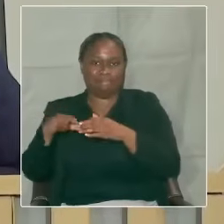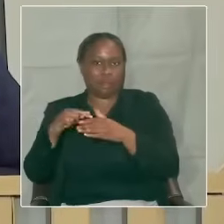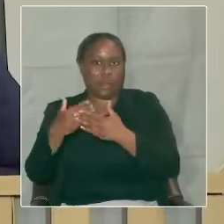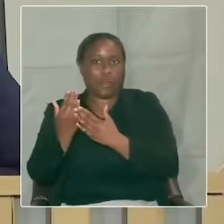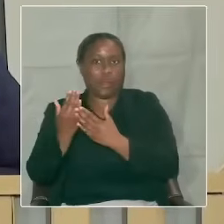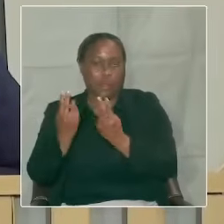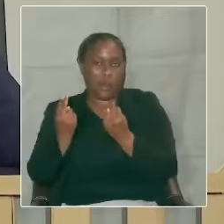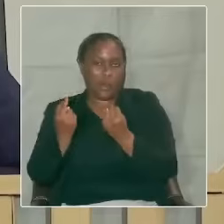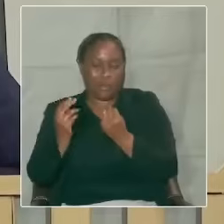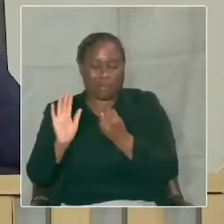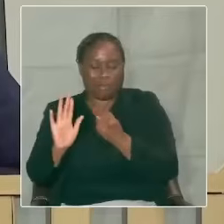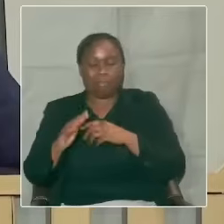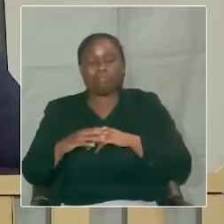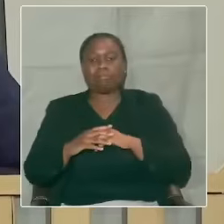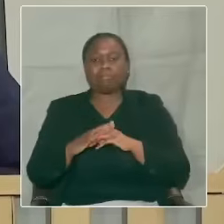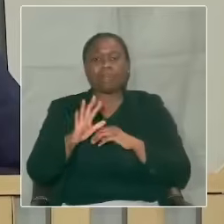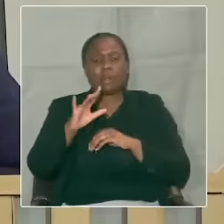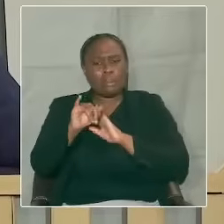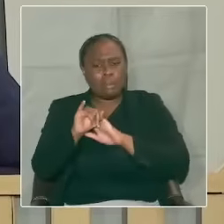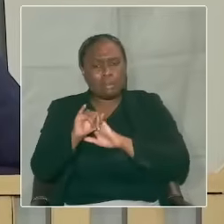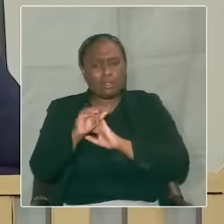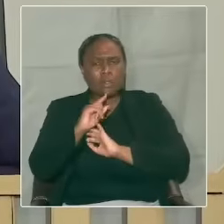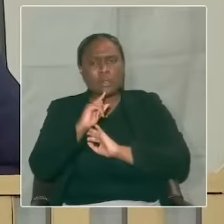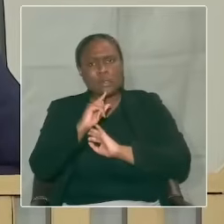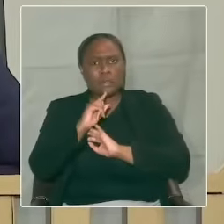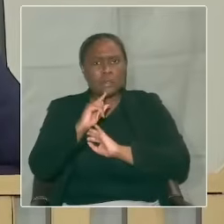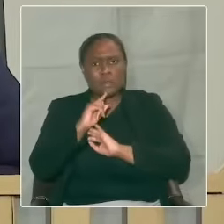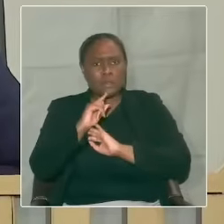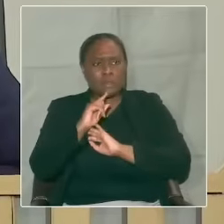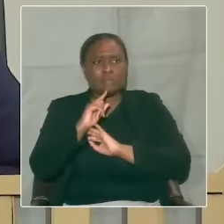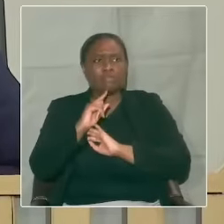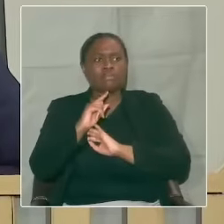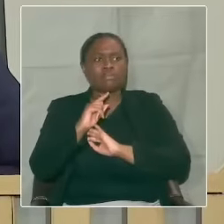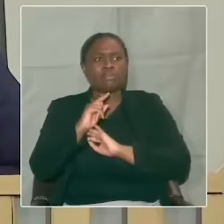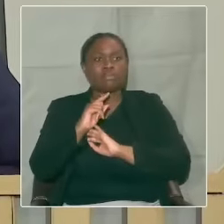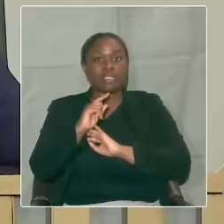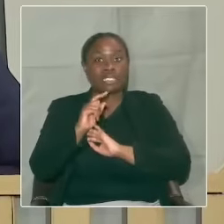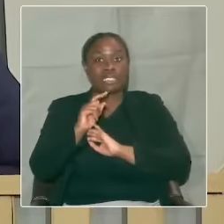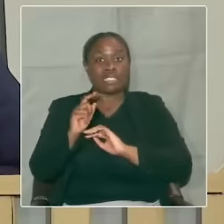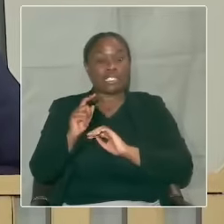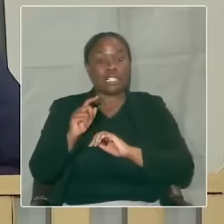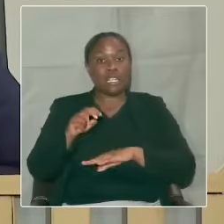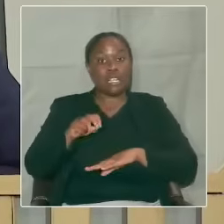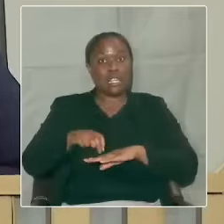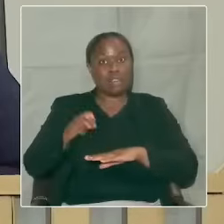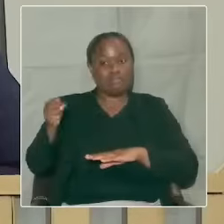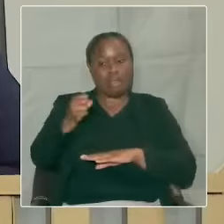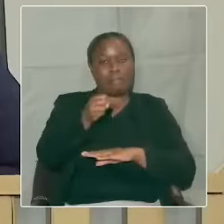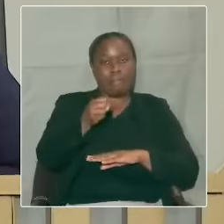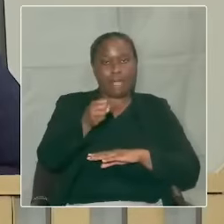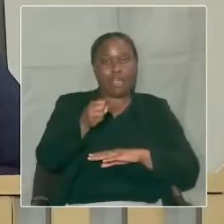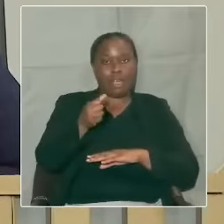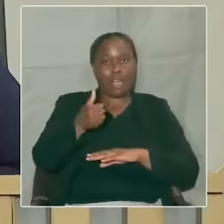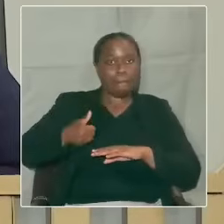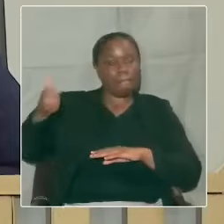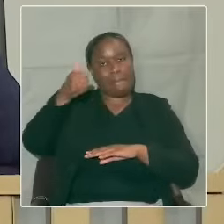indeed a strong operational head at the time was needed,